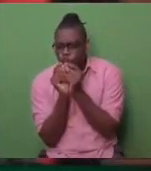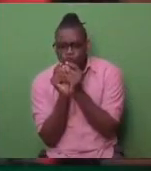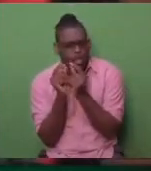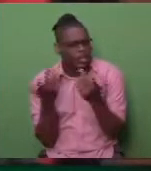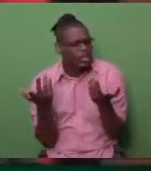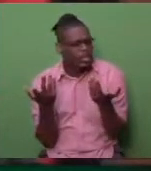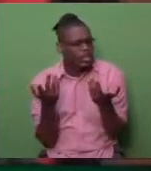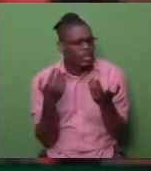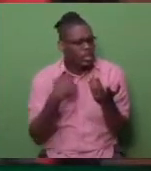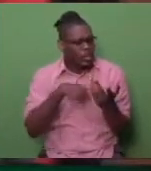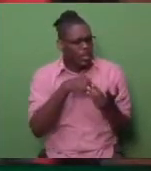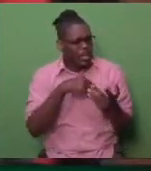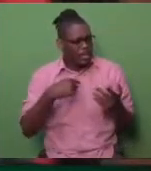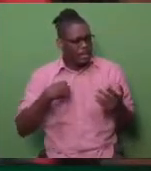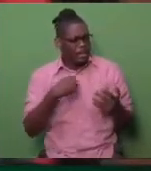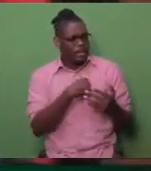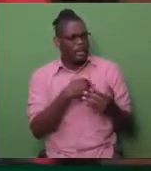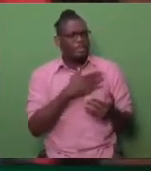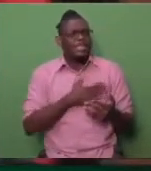Superior, leader of the opposition.